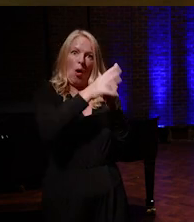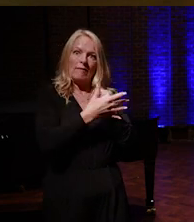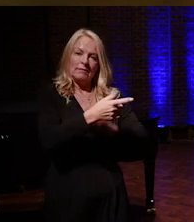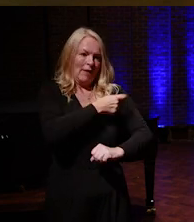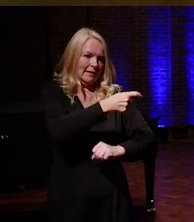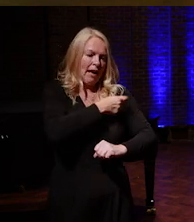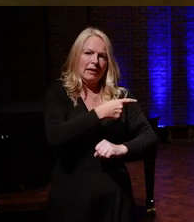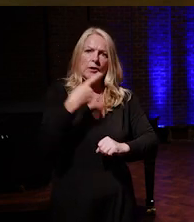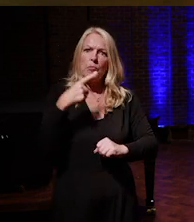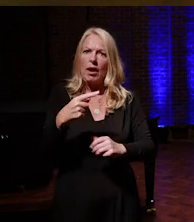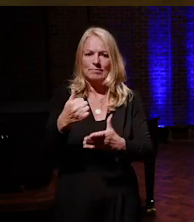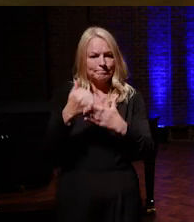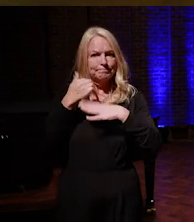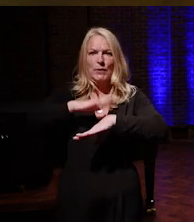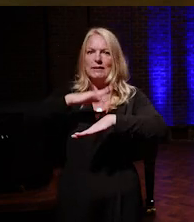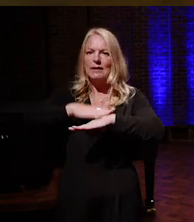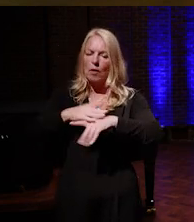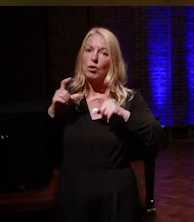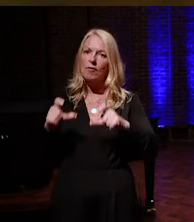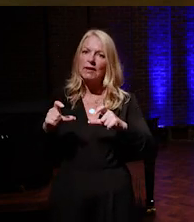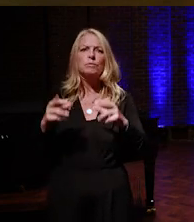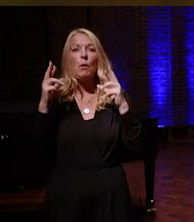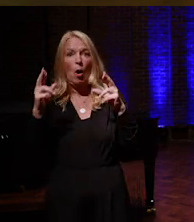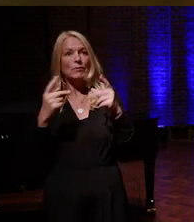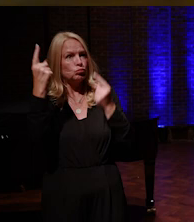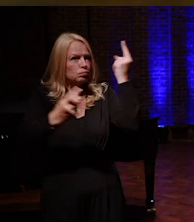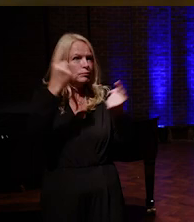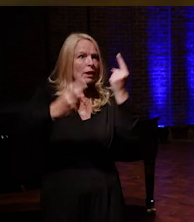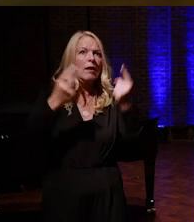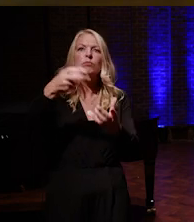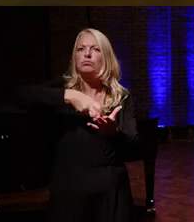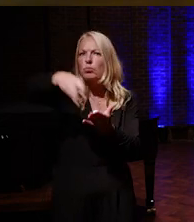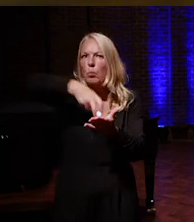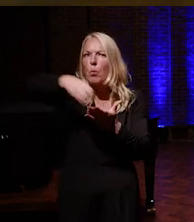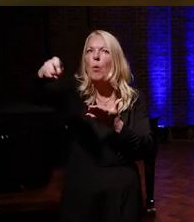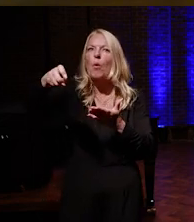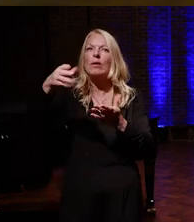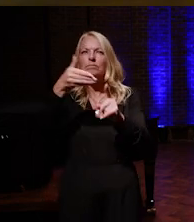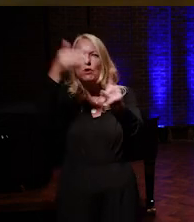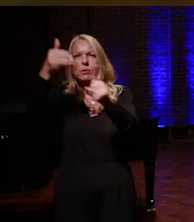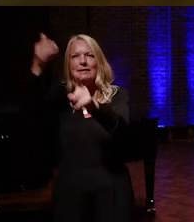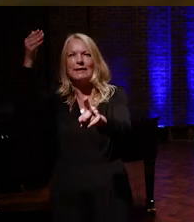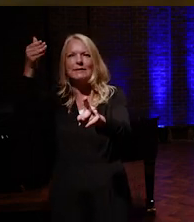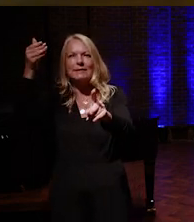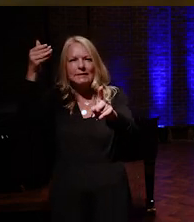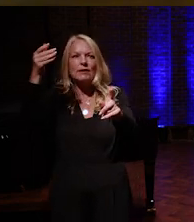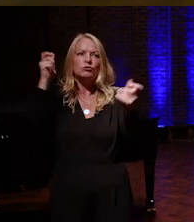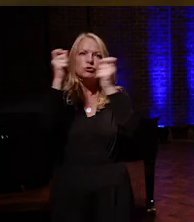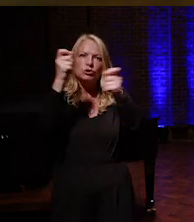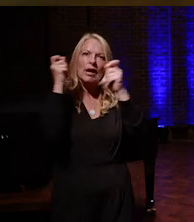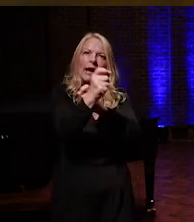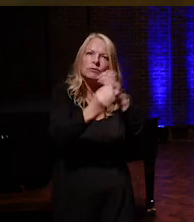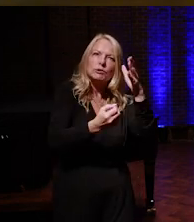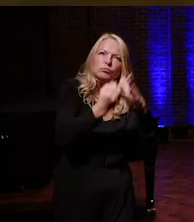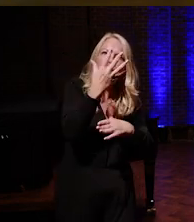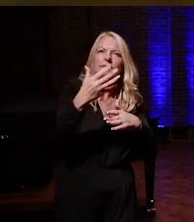So I hope that you will continue to go for your local walks. You notice the changing of the seasons. But I'm asking you to take time